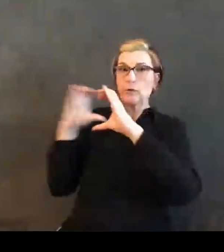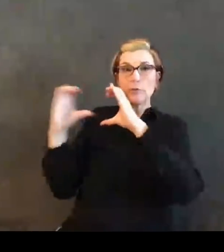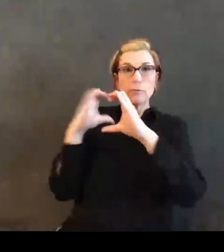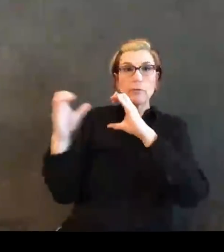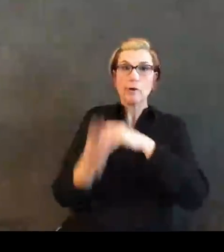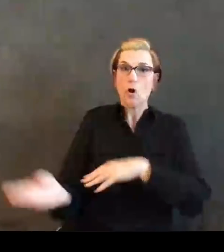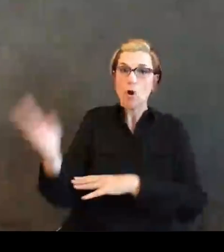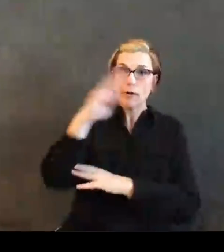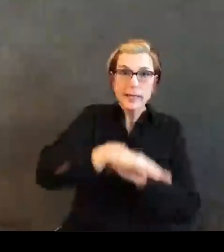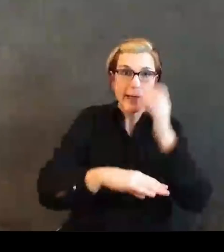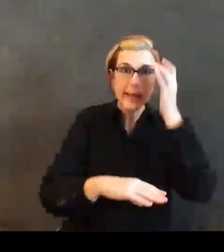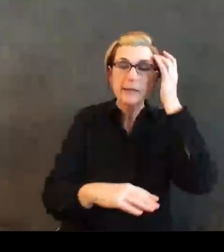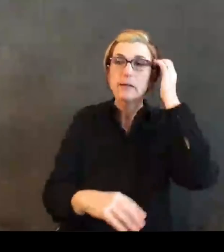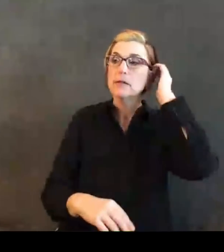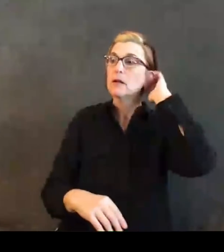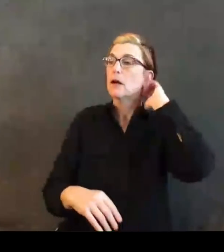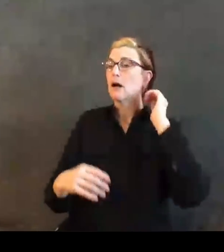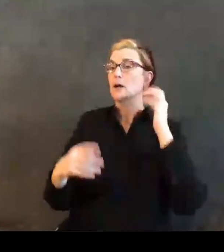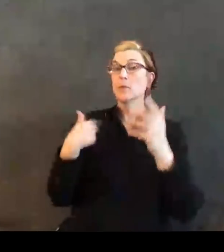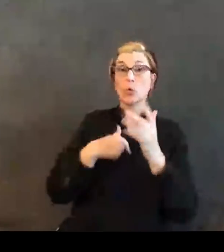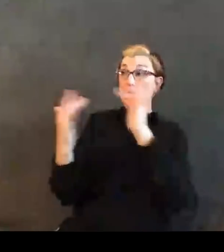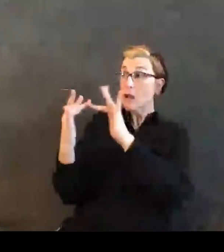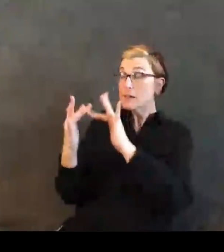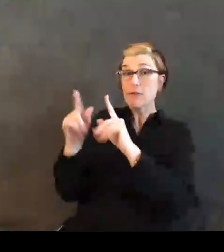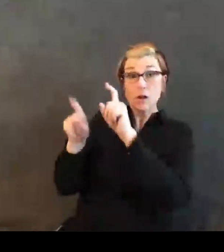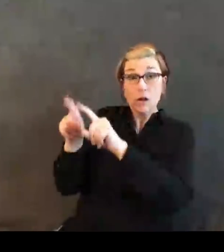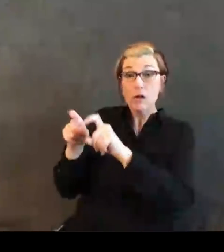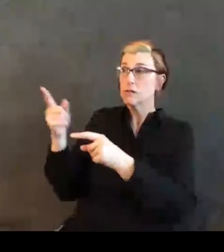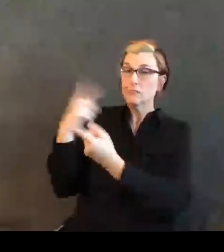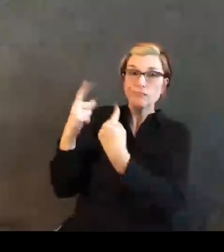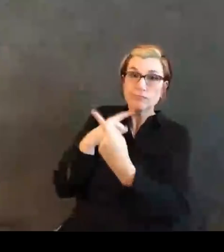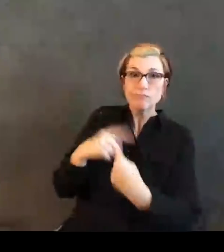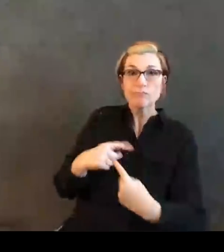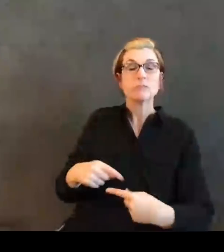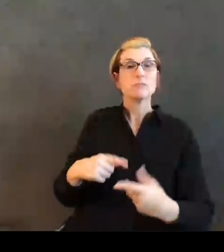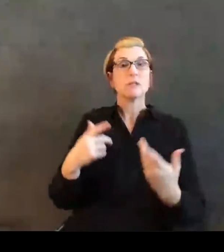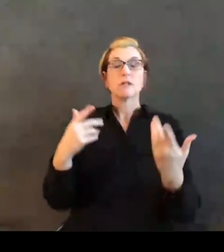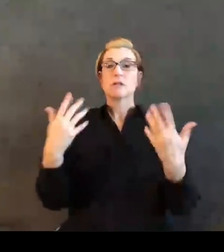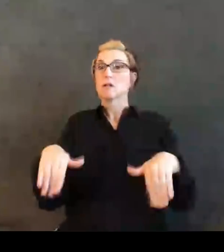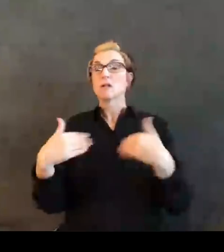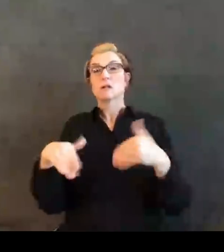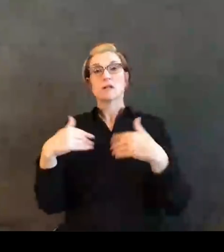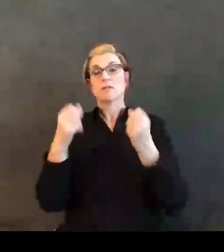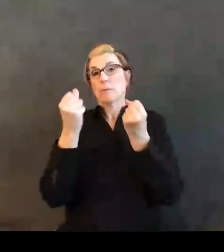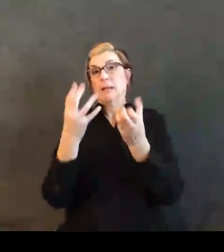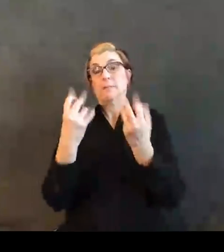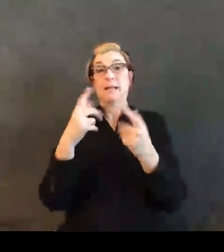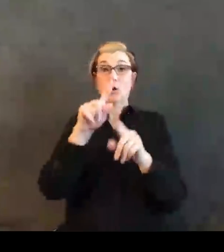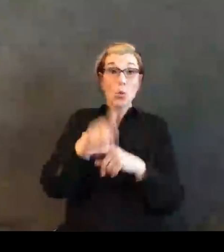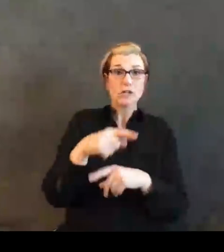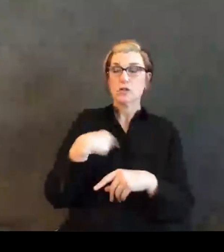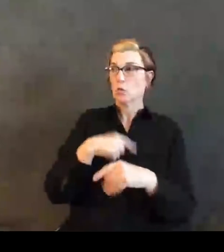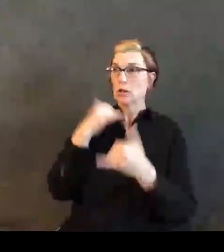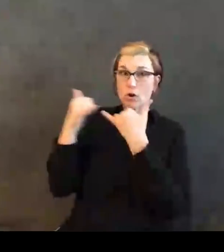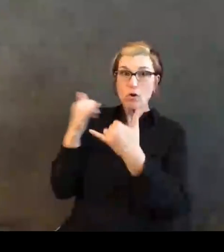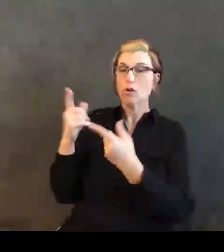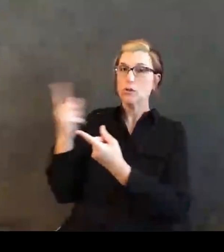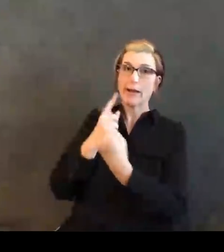us guidance and quick decisions on many issues. And again, thank everybody for this great bipartisan work. This is going